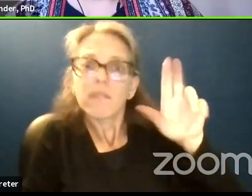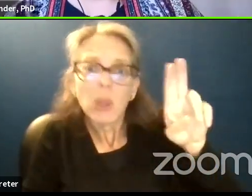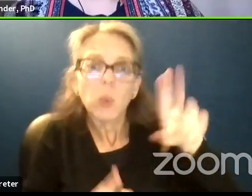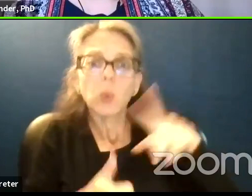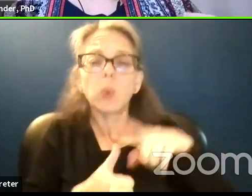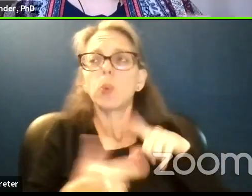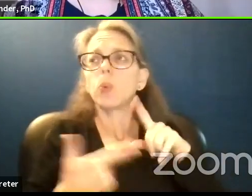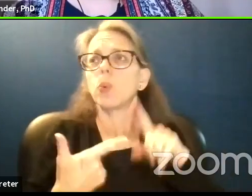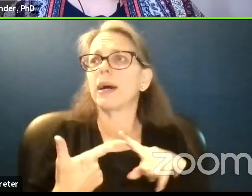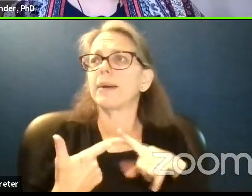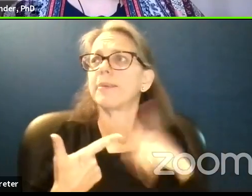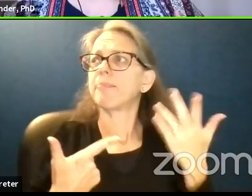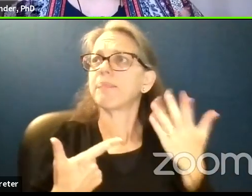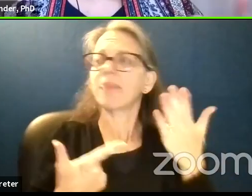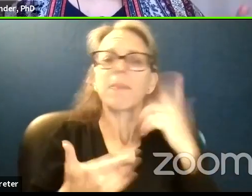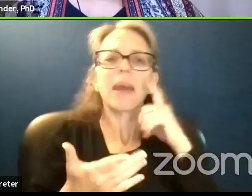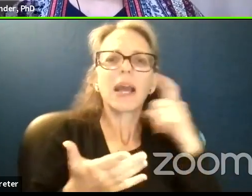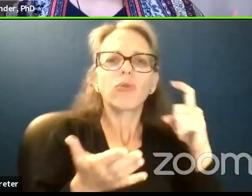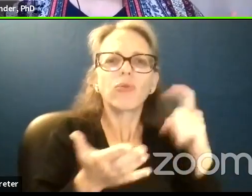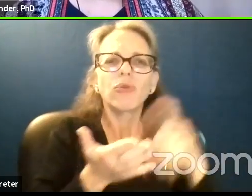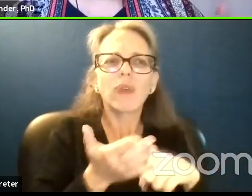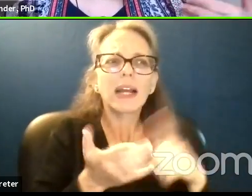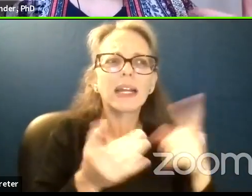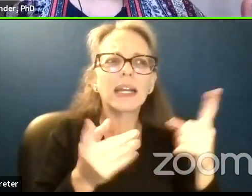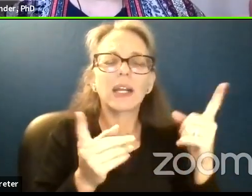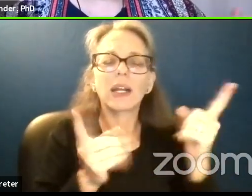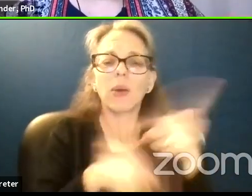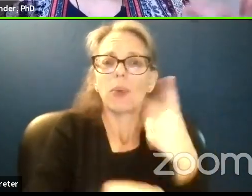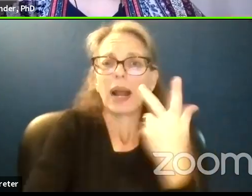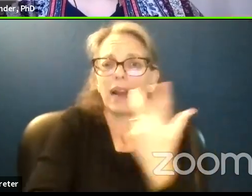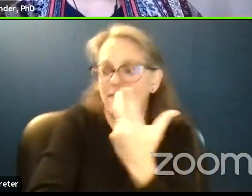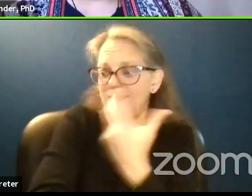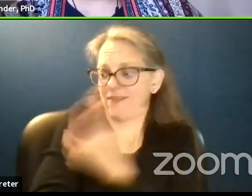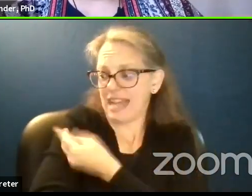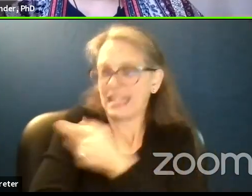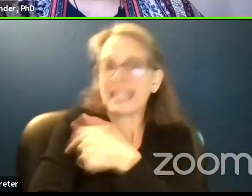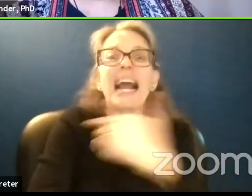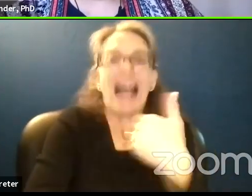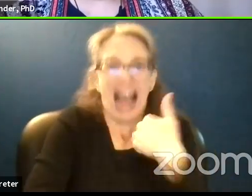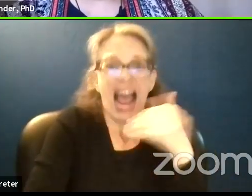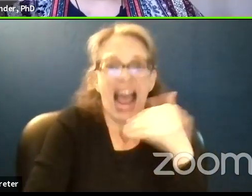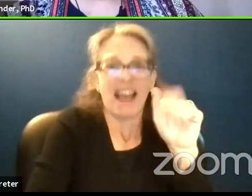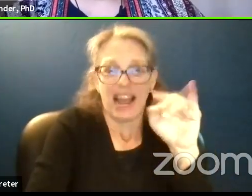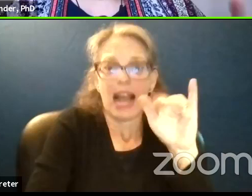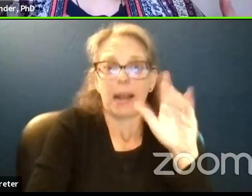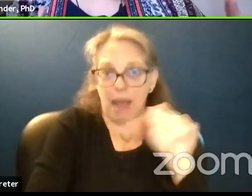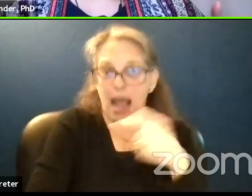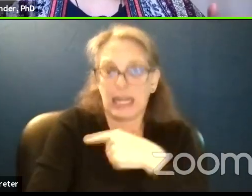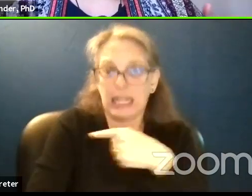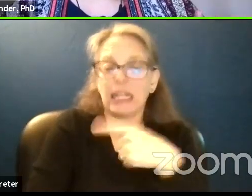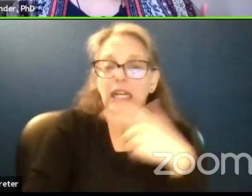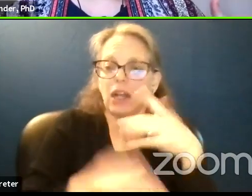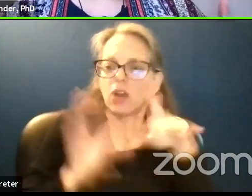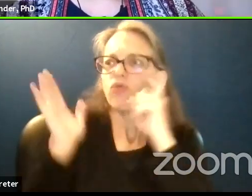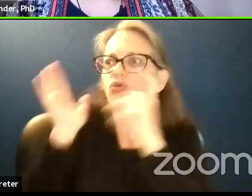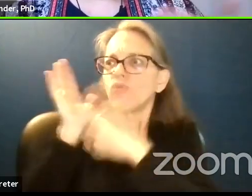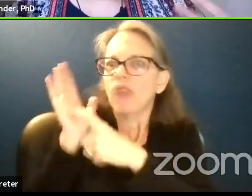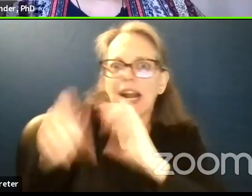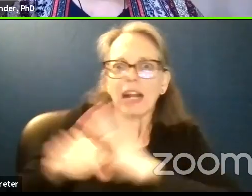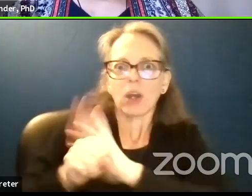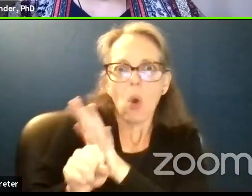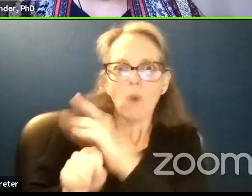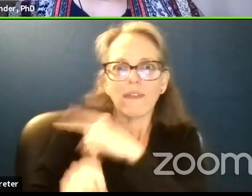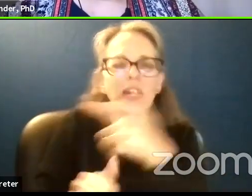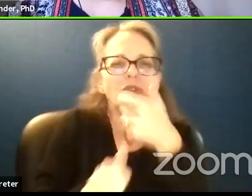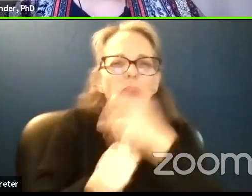antibodies that, you know, when you get the vaccine, you can have antibodies that recognize the coronavirus. So each